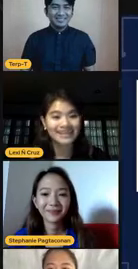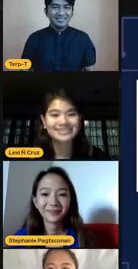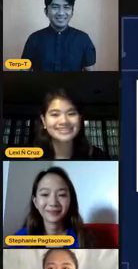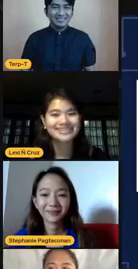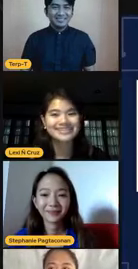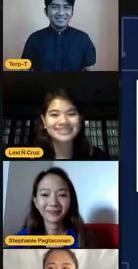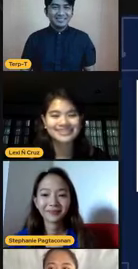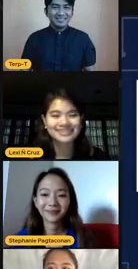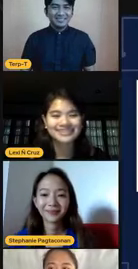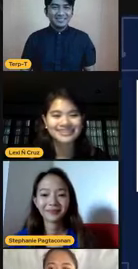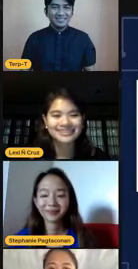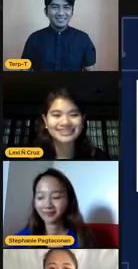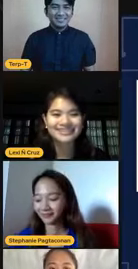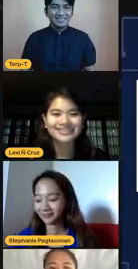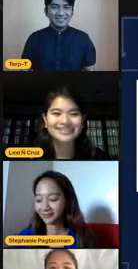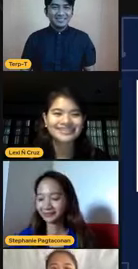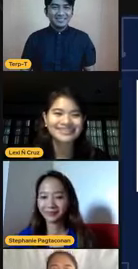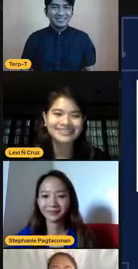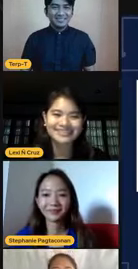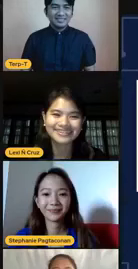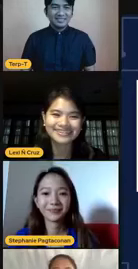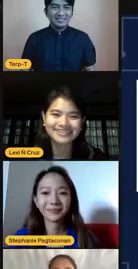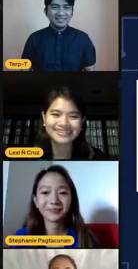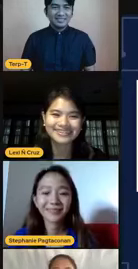puzzles in hands,